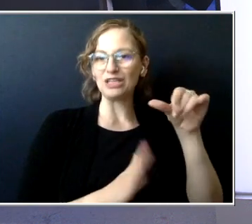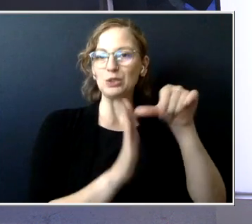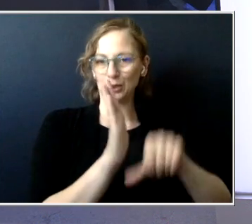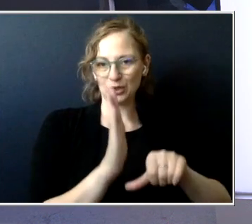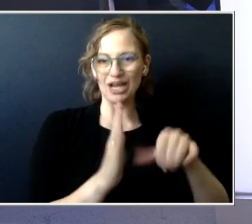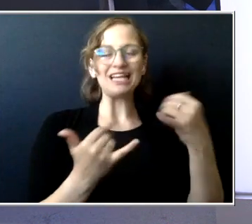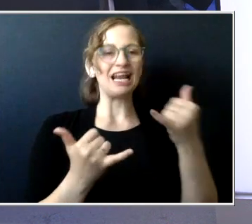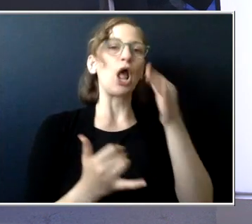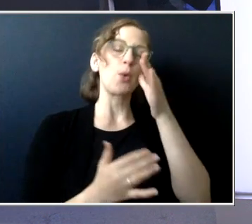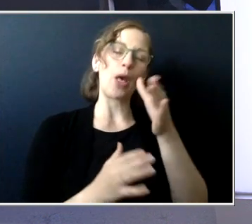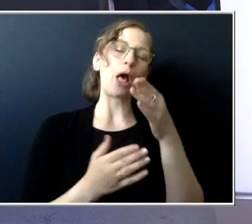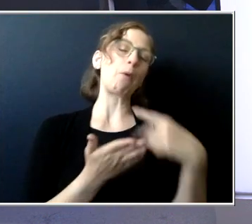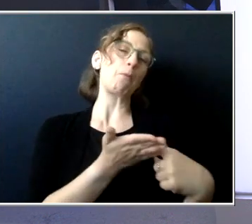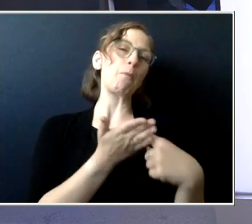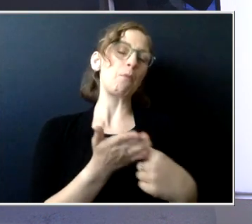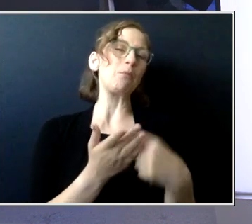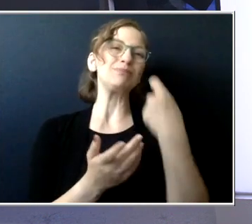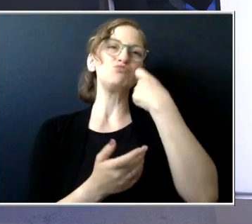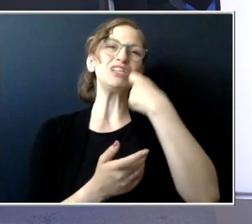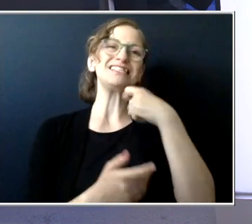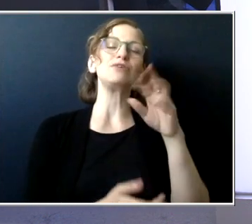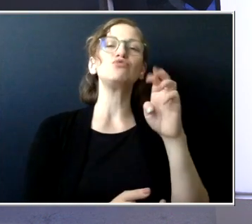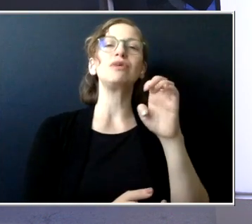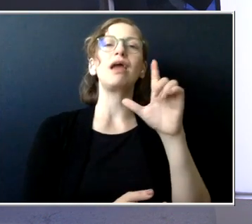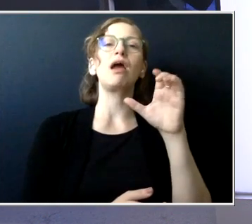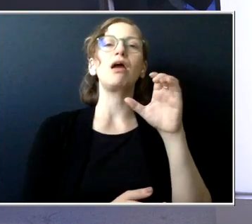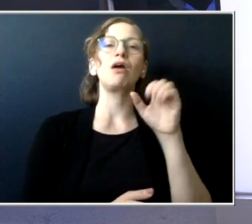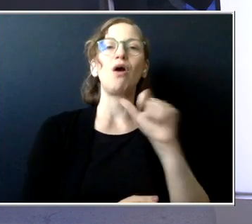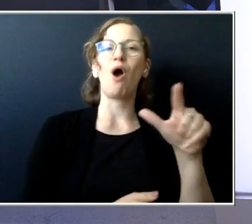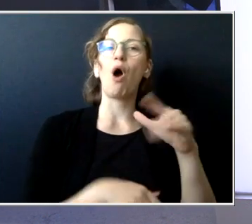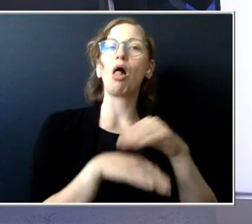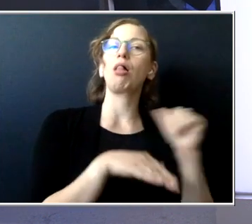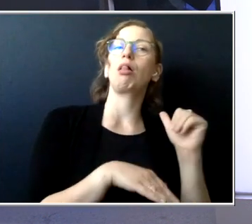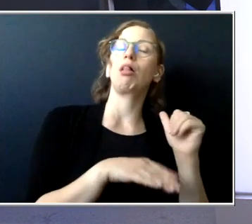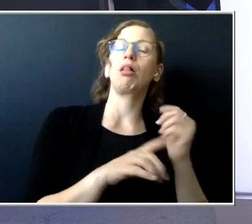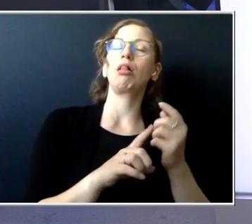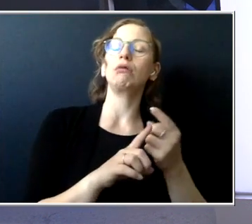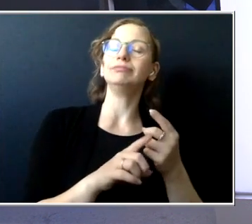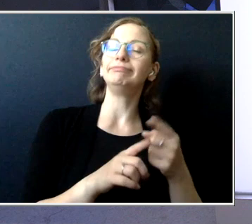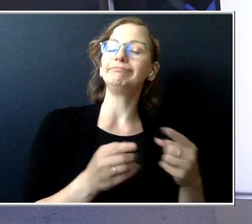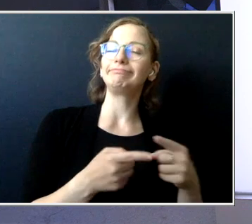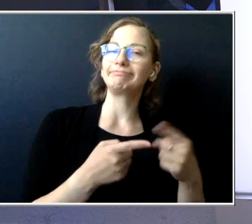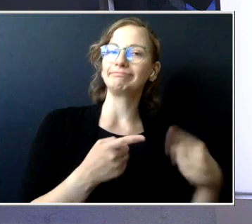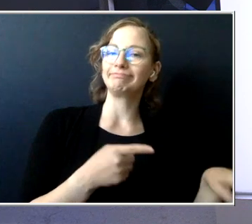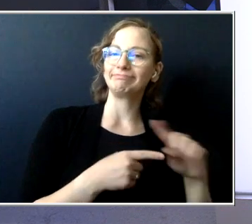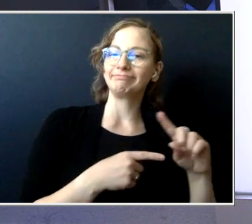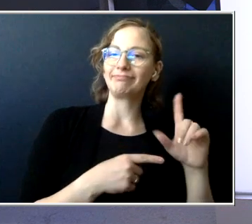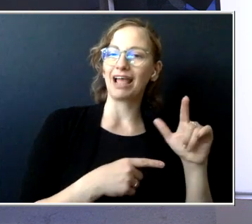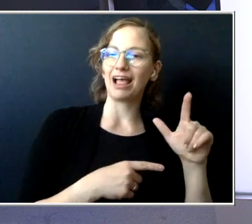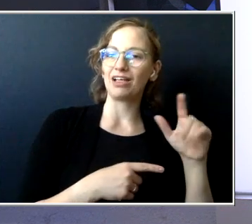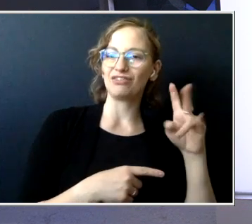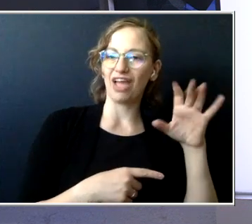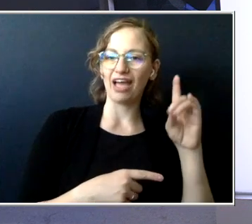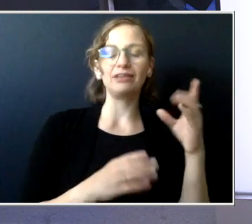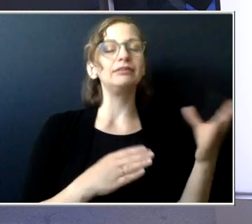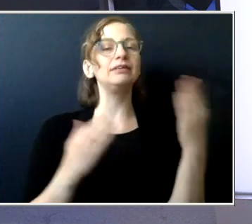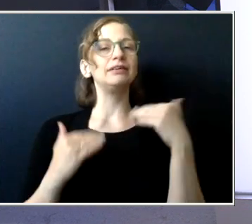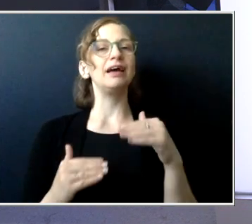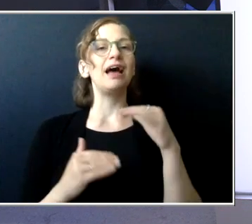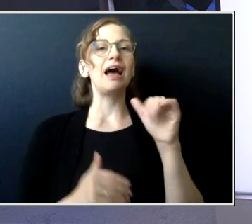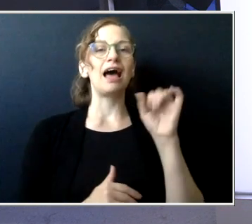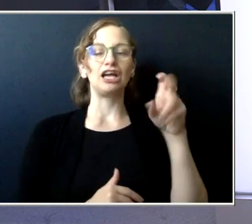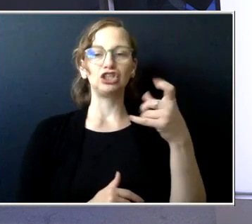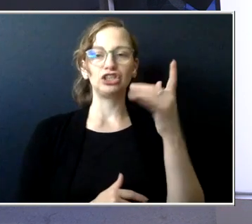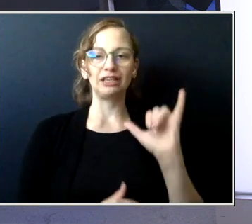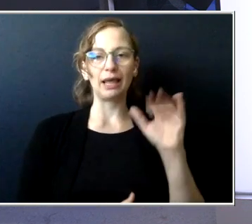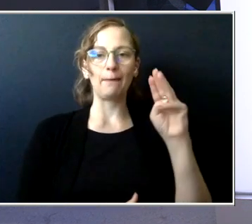devices. Finally, and perhaps more importantly, Ashley Manning is a nurse LVAD coordinator, and we all know they're the lifeblood of